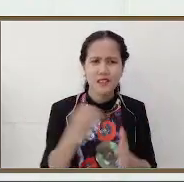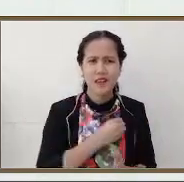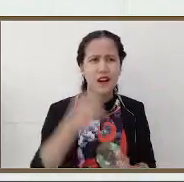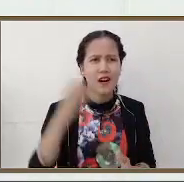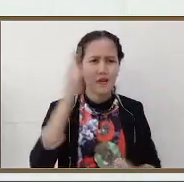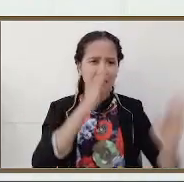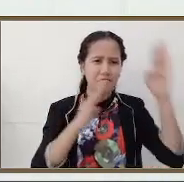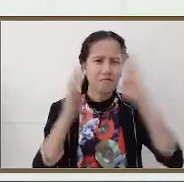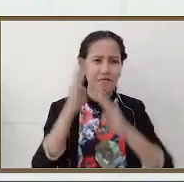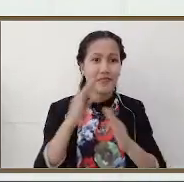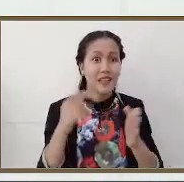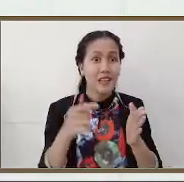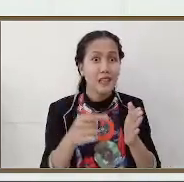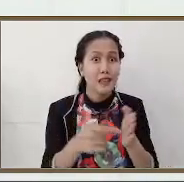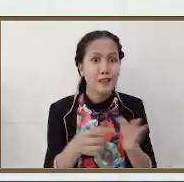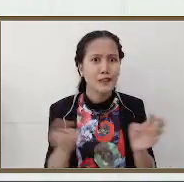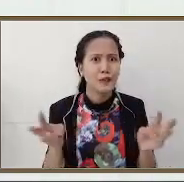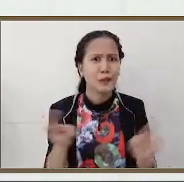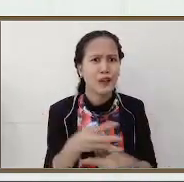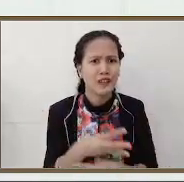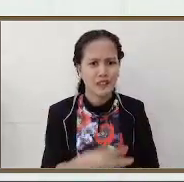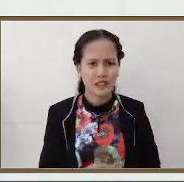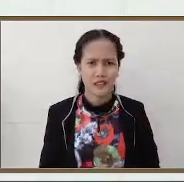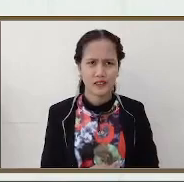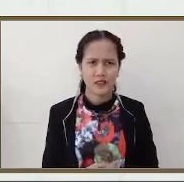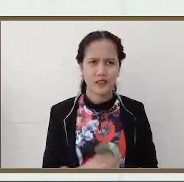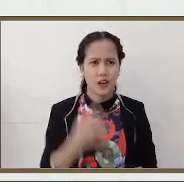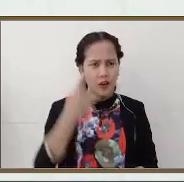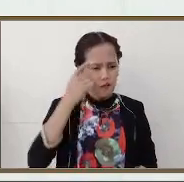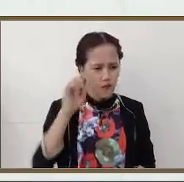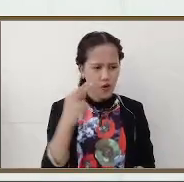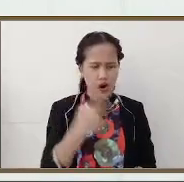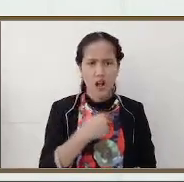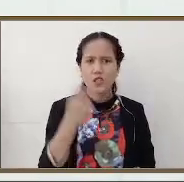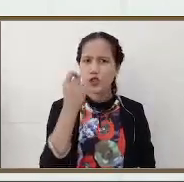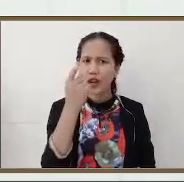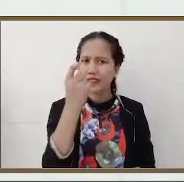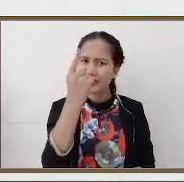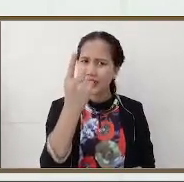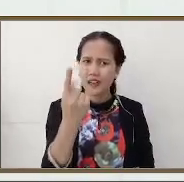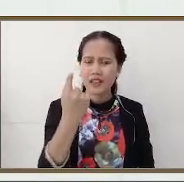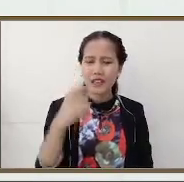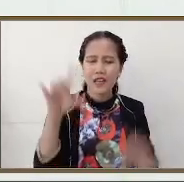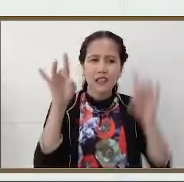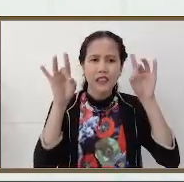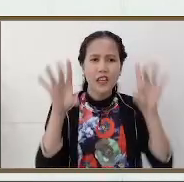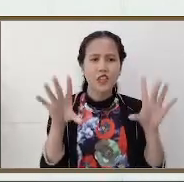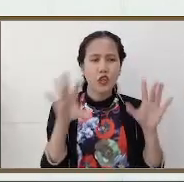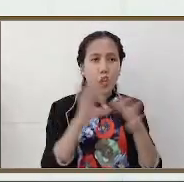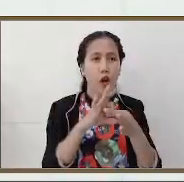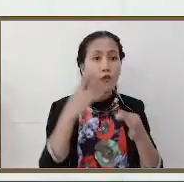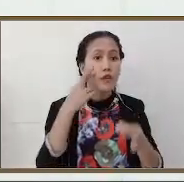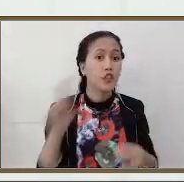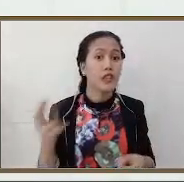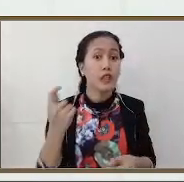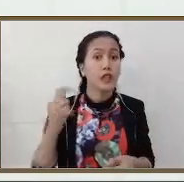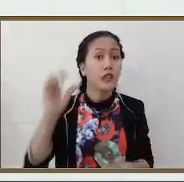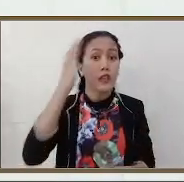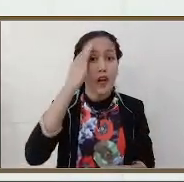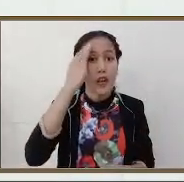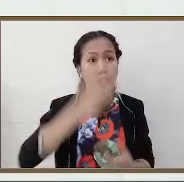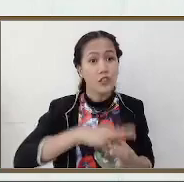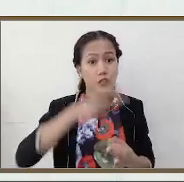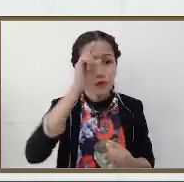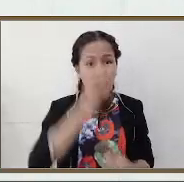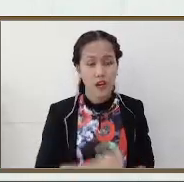po ang what's worse. Para mo maunawaan po natin yung danger of rejecting the knowledge of God. Because from that sin